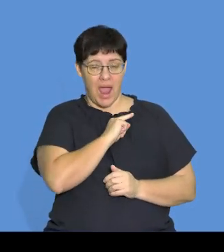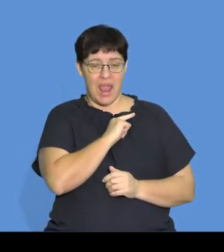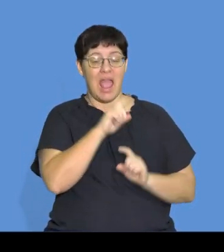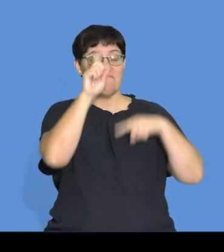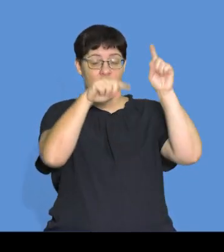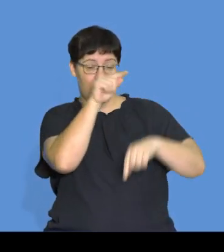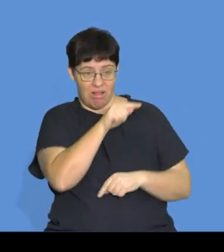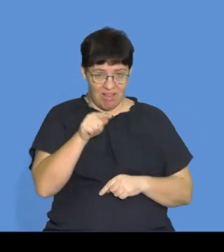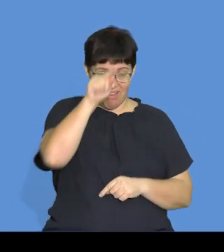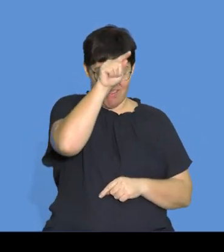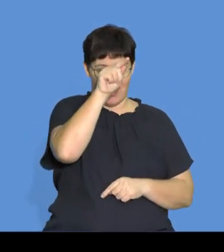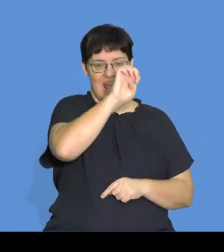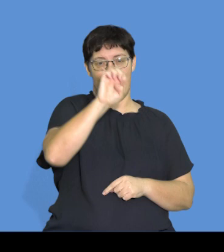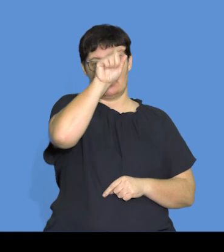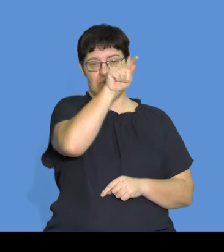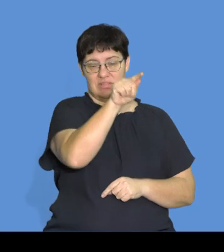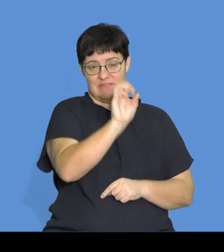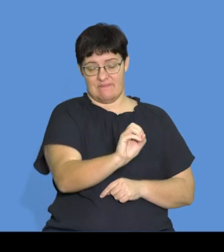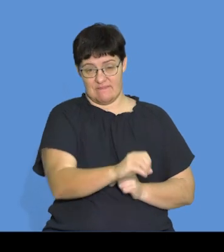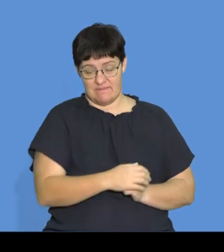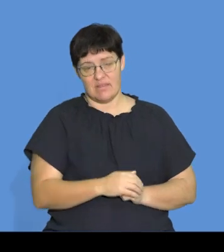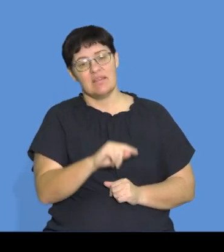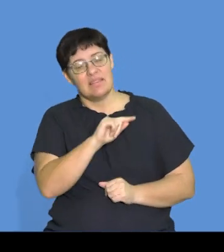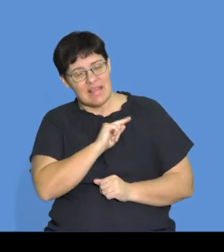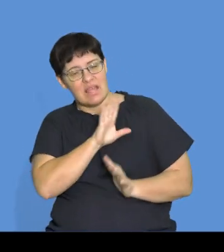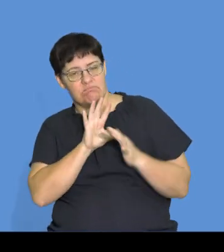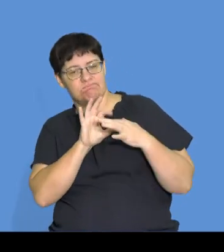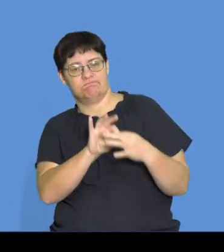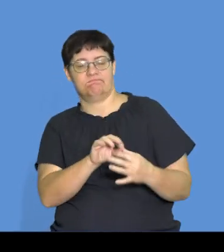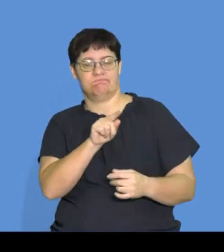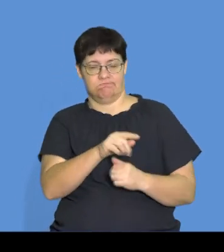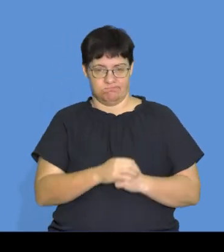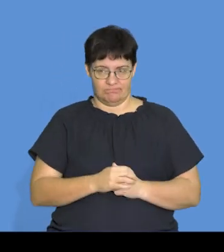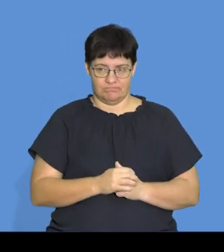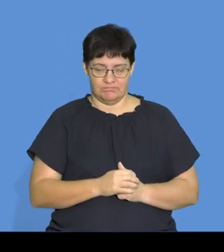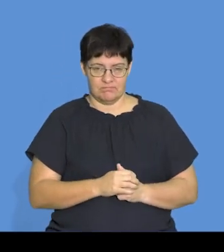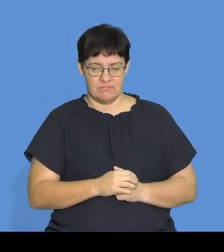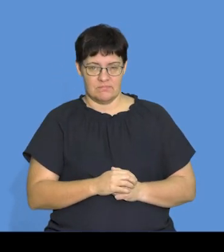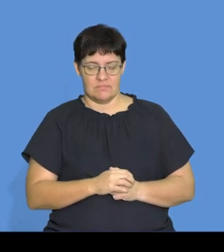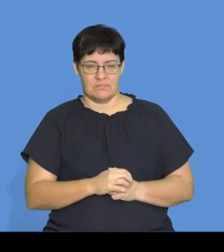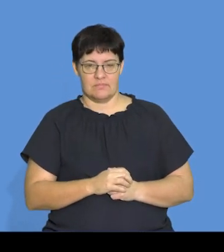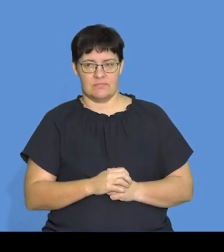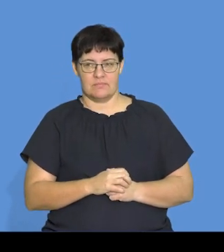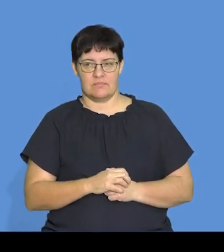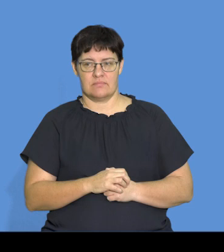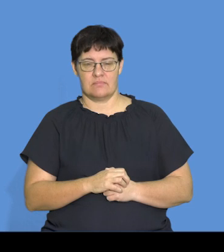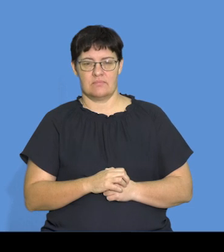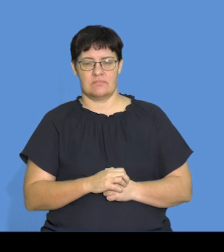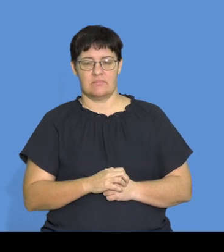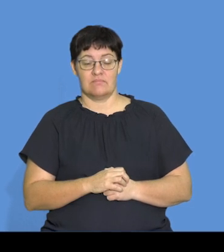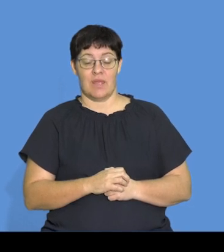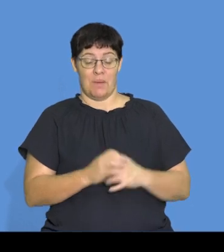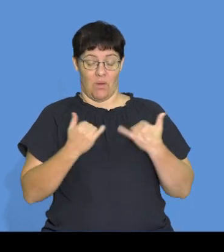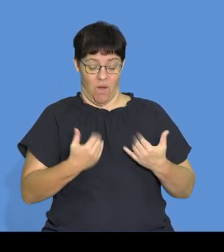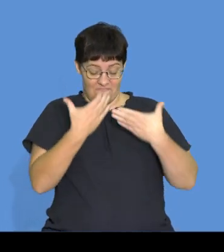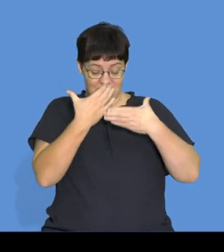is part of the exponents. That's how we call it an exponential equation. But for this